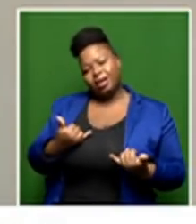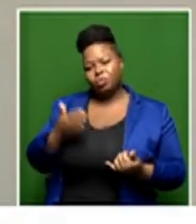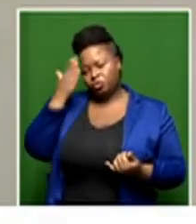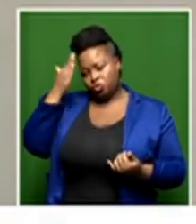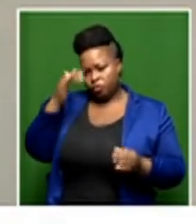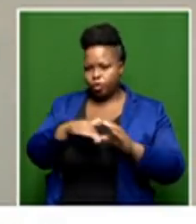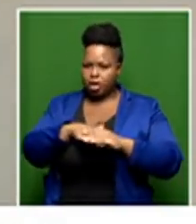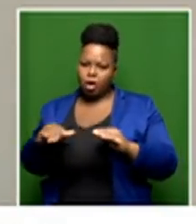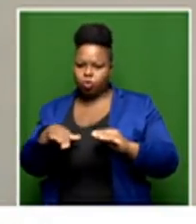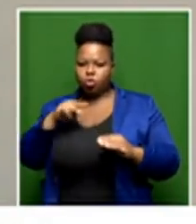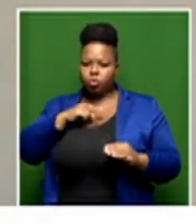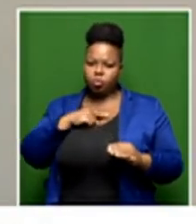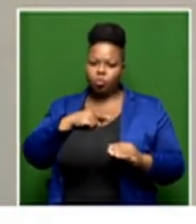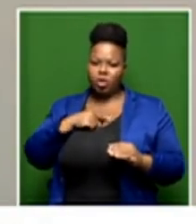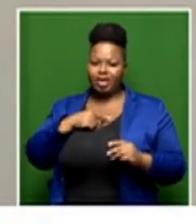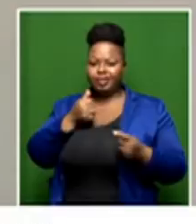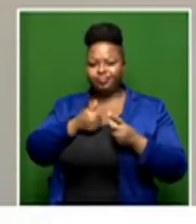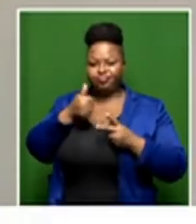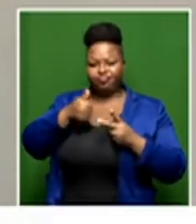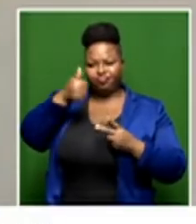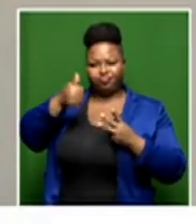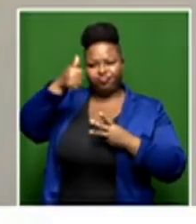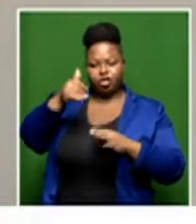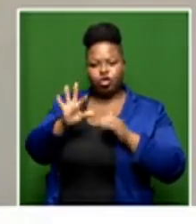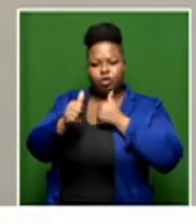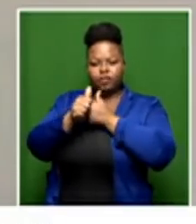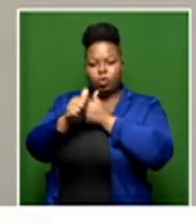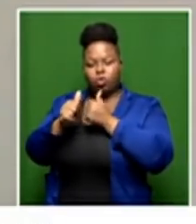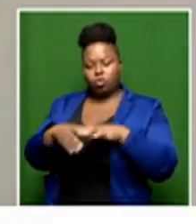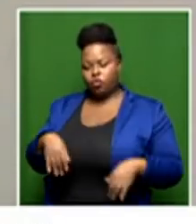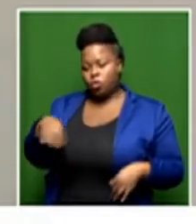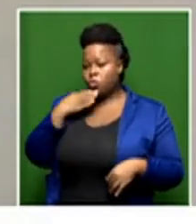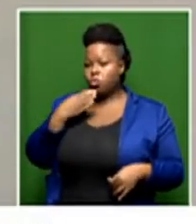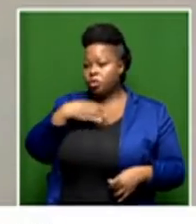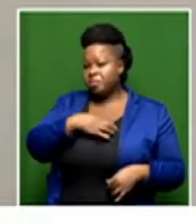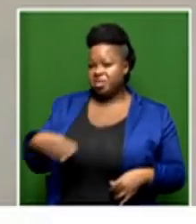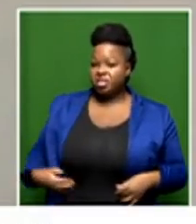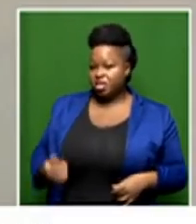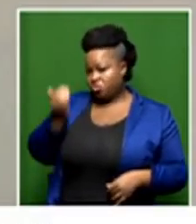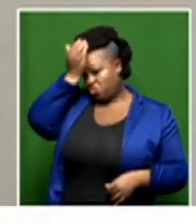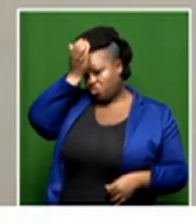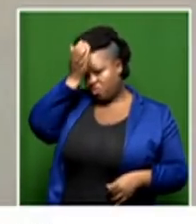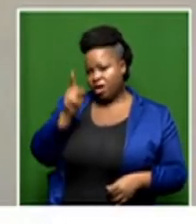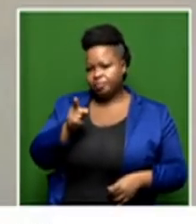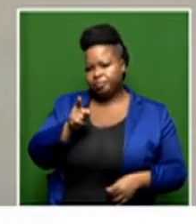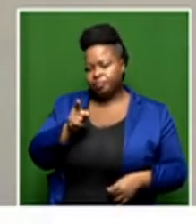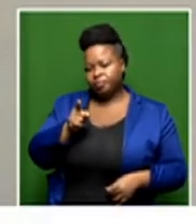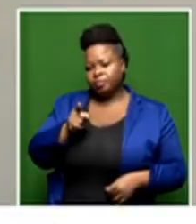it through the machinations of President Zuma and company. And as a result of that,